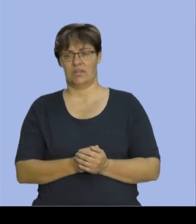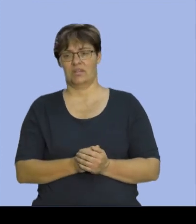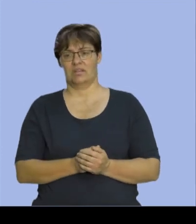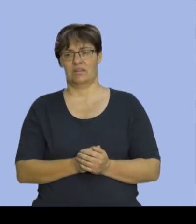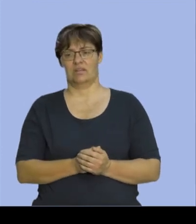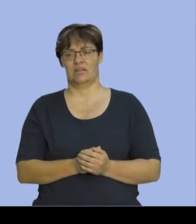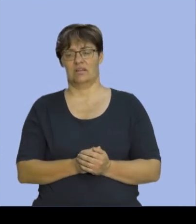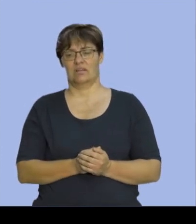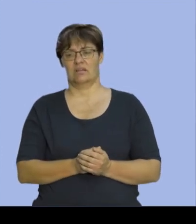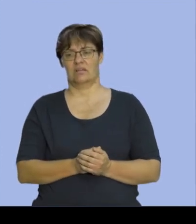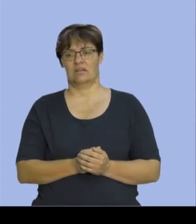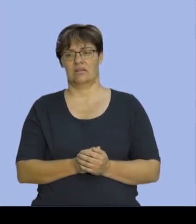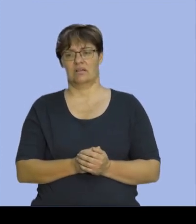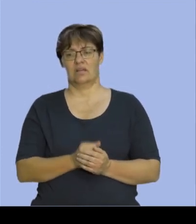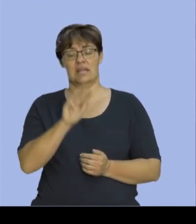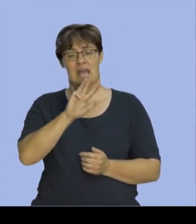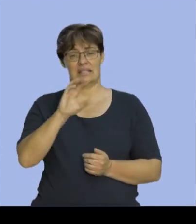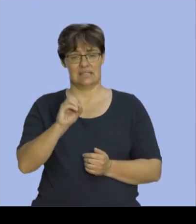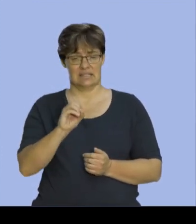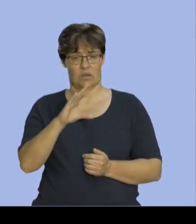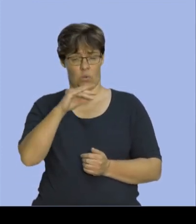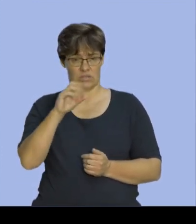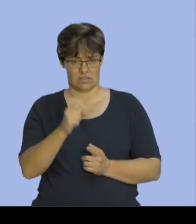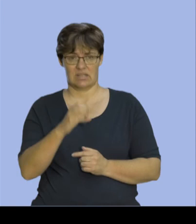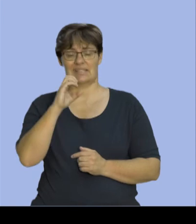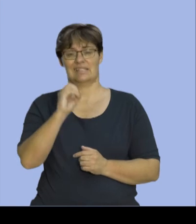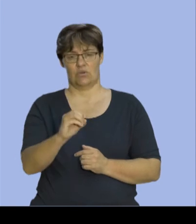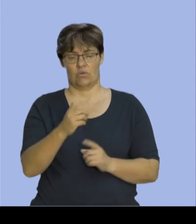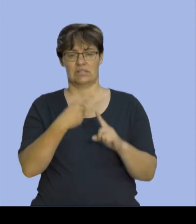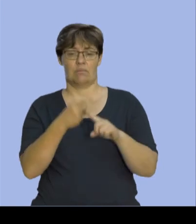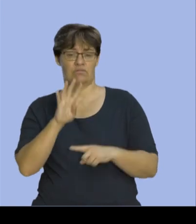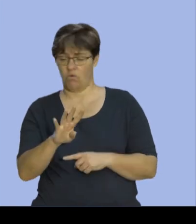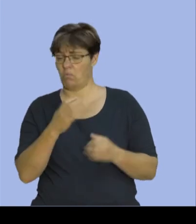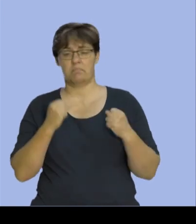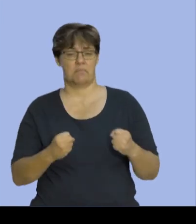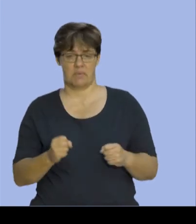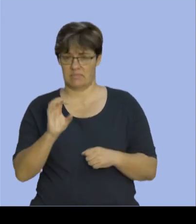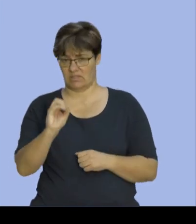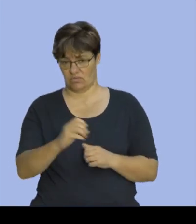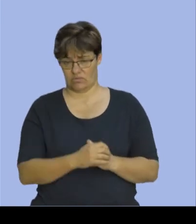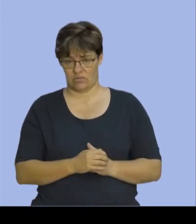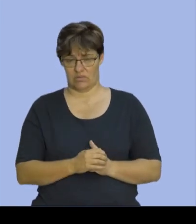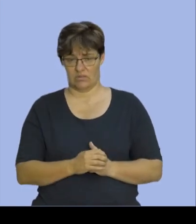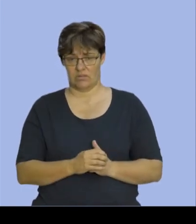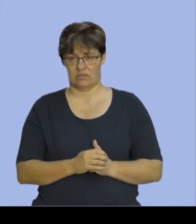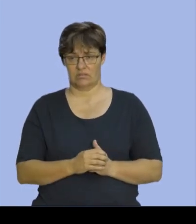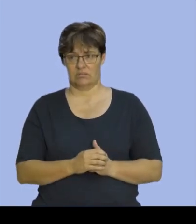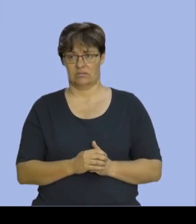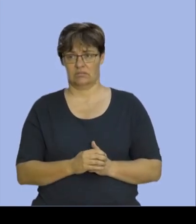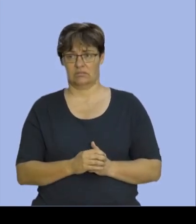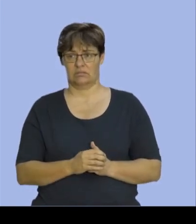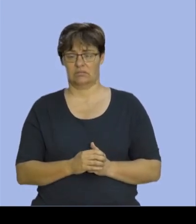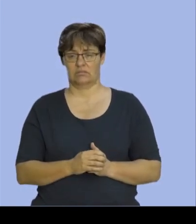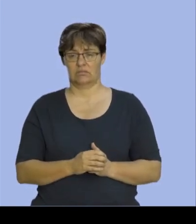front, right? Then cos of 90, it will be 0. You times by 4 gives you 0.